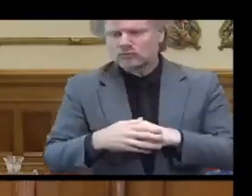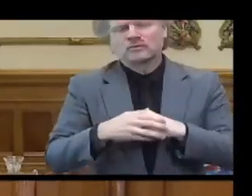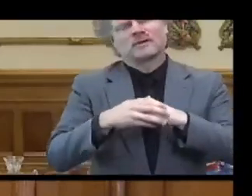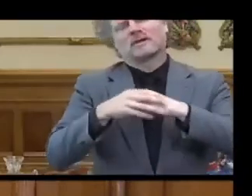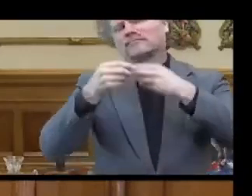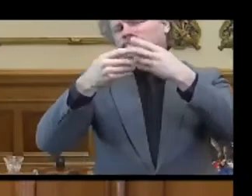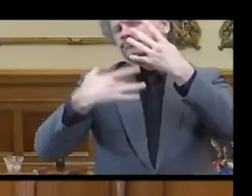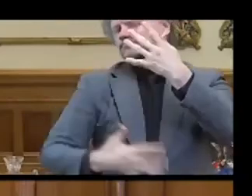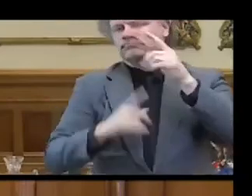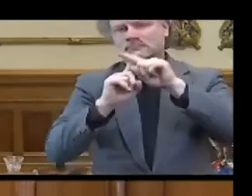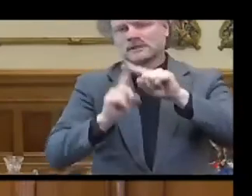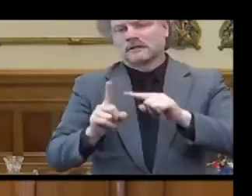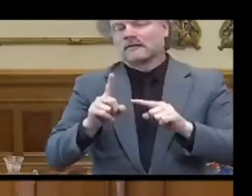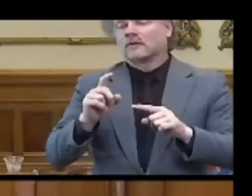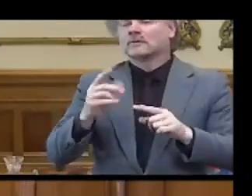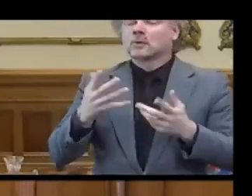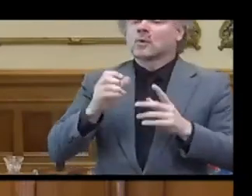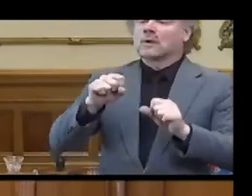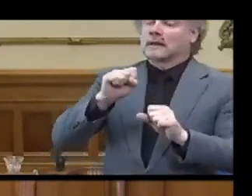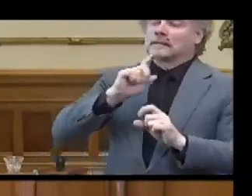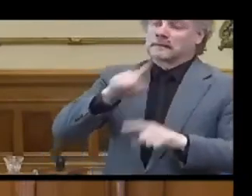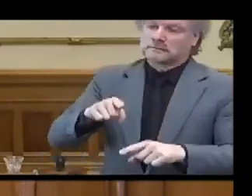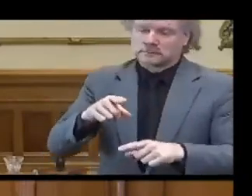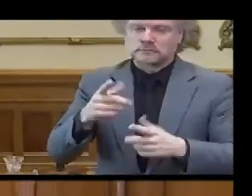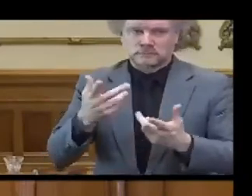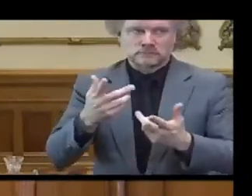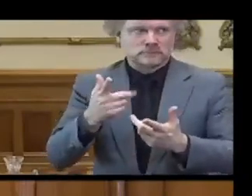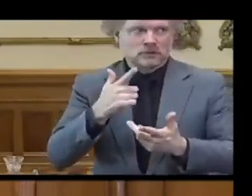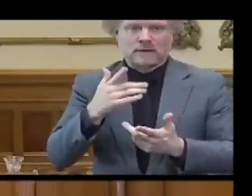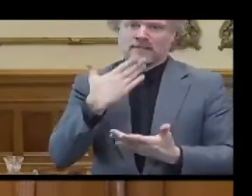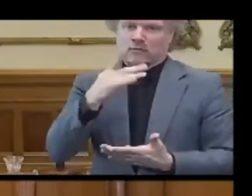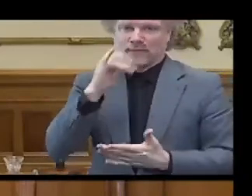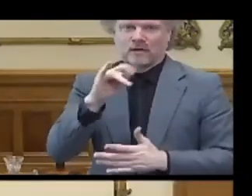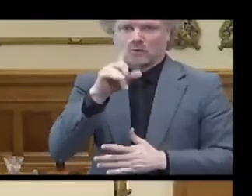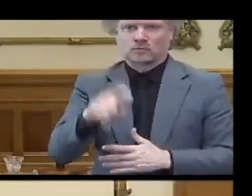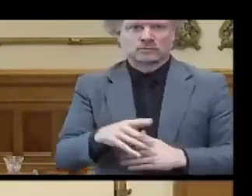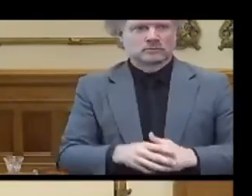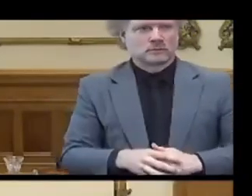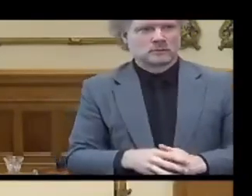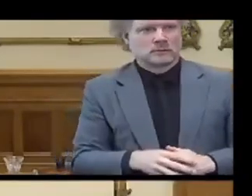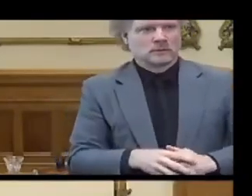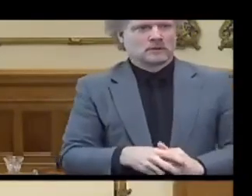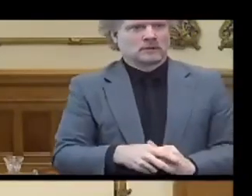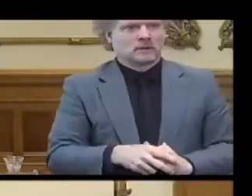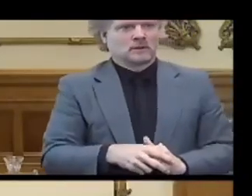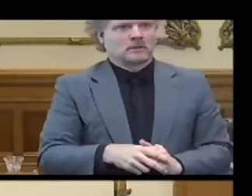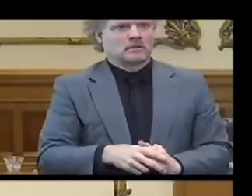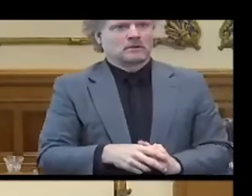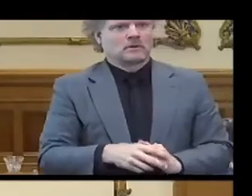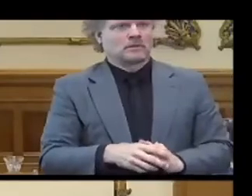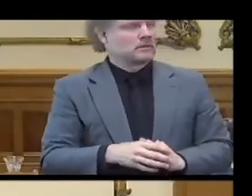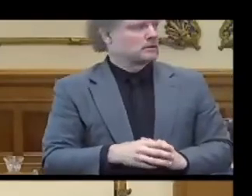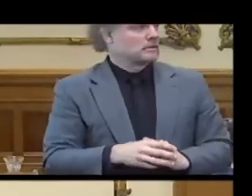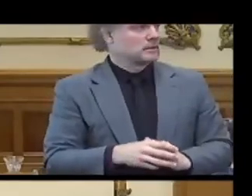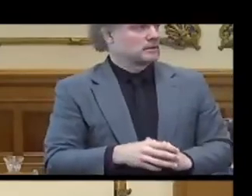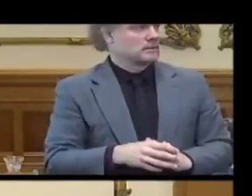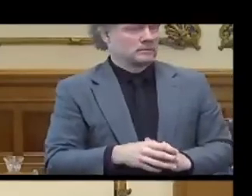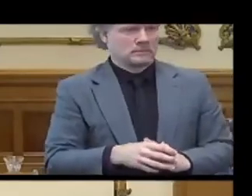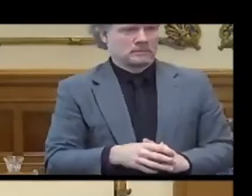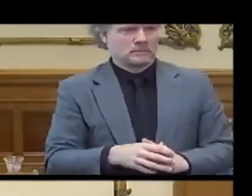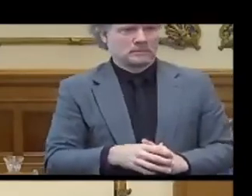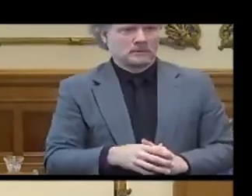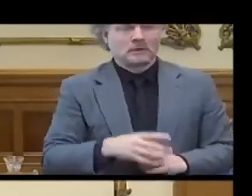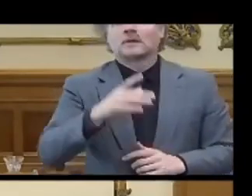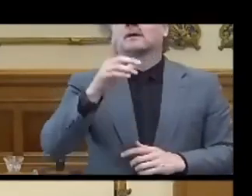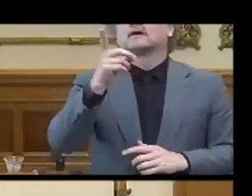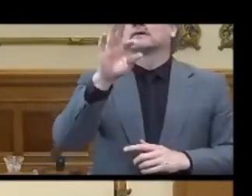on and on. So the answer is yes, and I appreciate you asking the question. Brenda McLean. I think Mike. Dr.